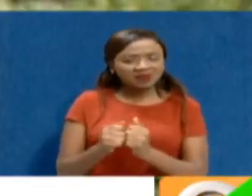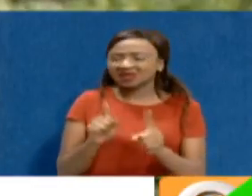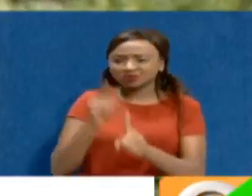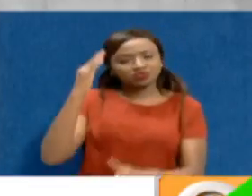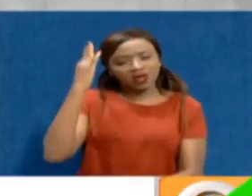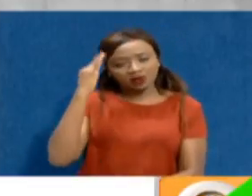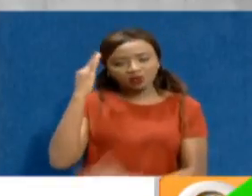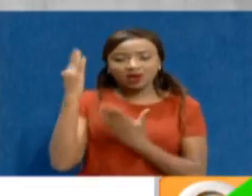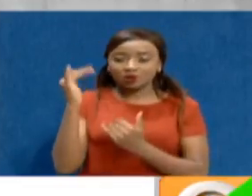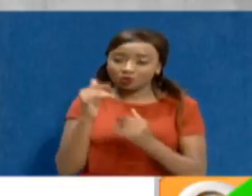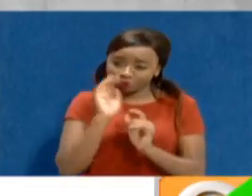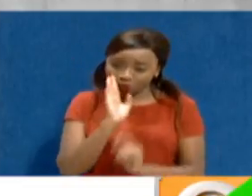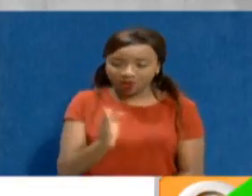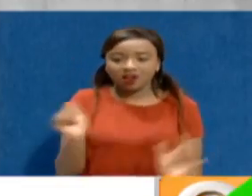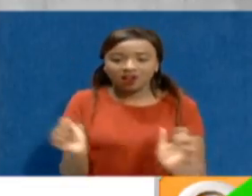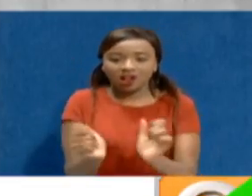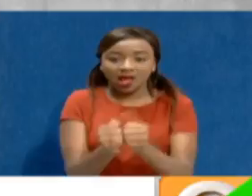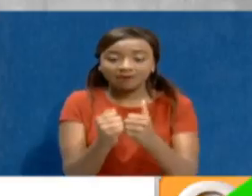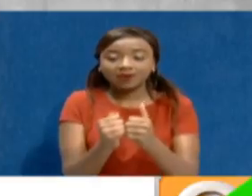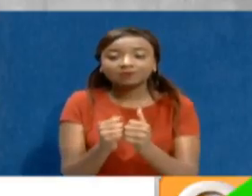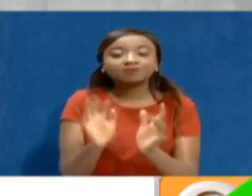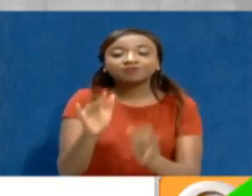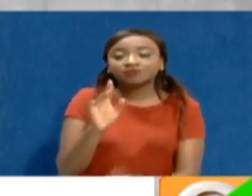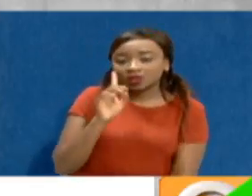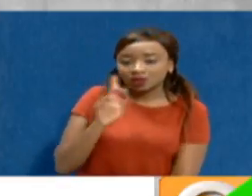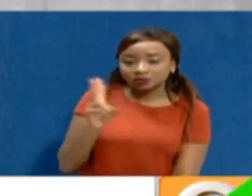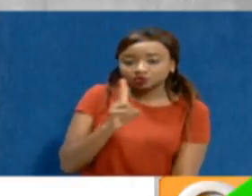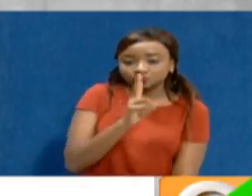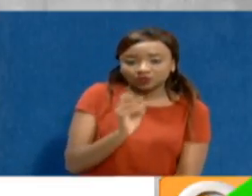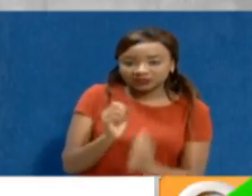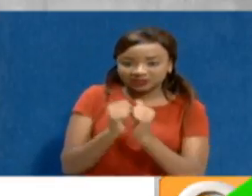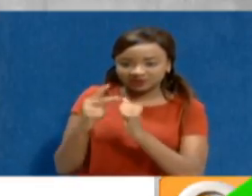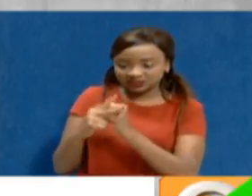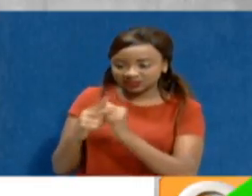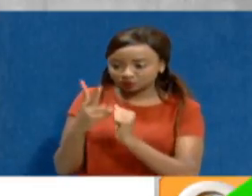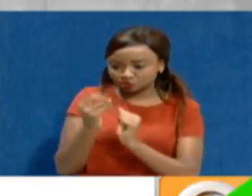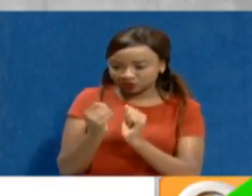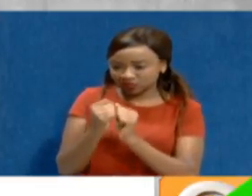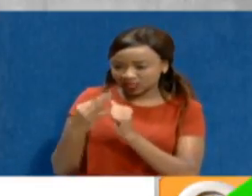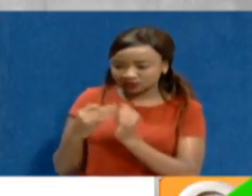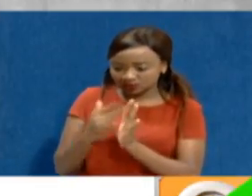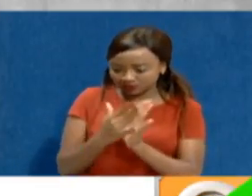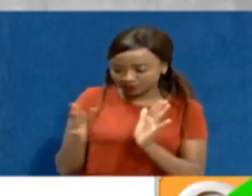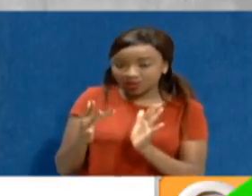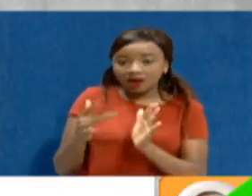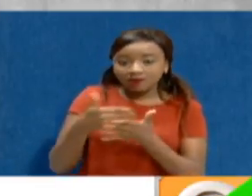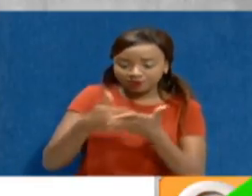sure it will be done. A report on the state of the judiciary 2017-2018 revealed that there had been